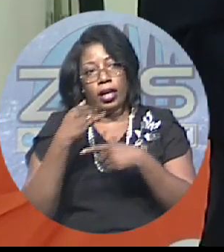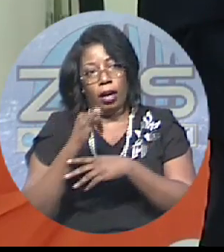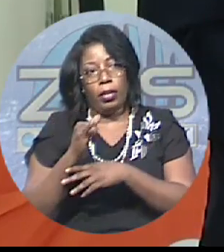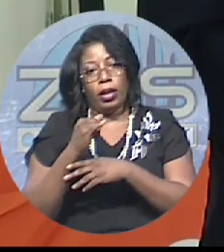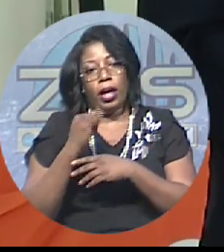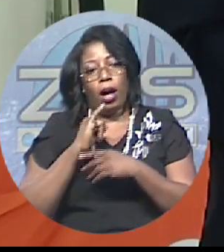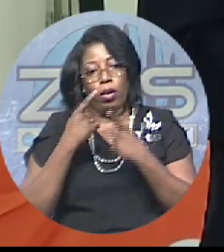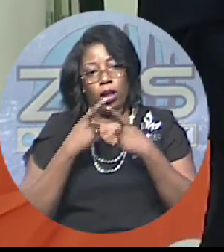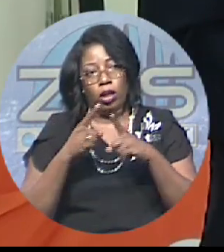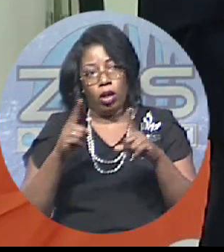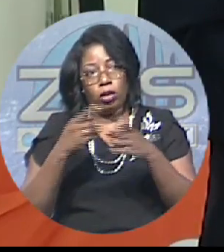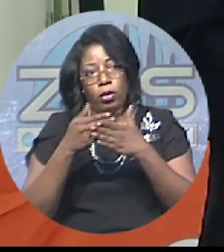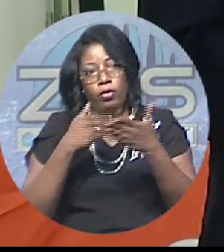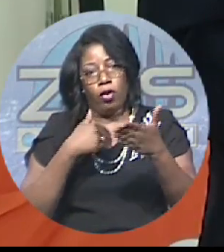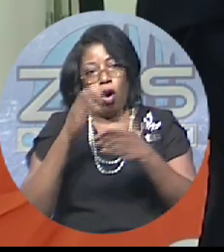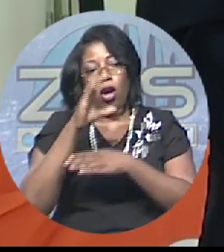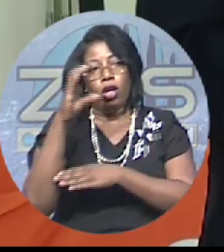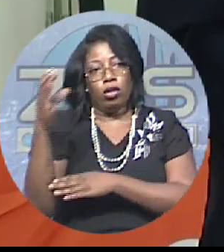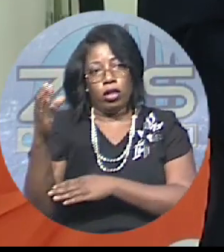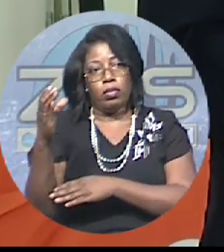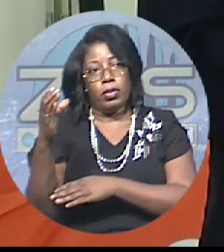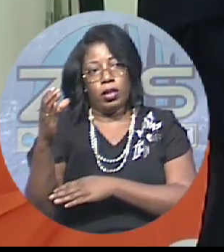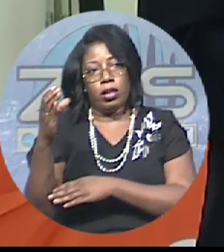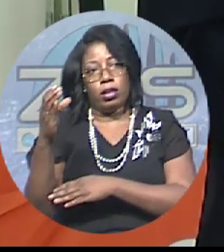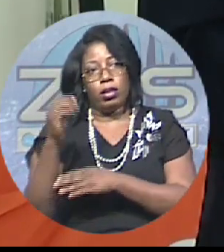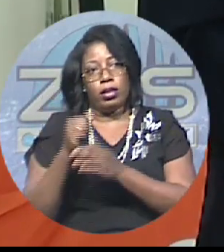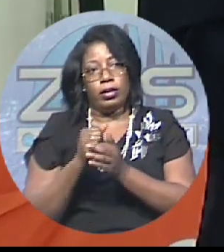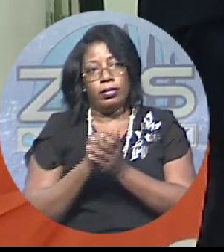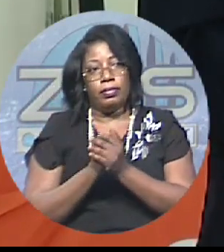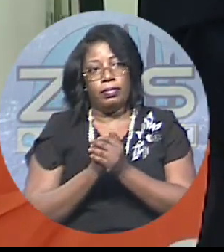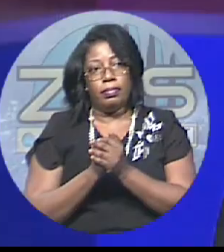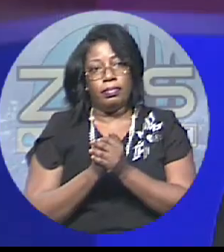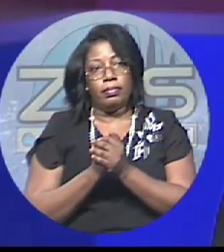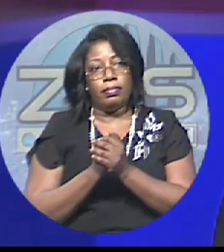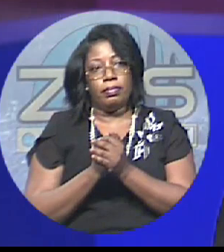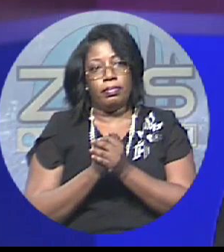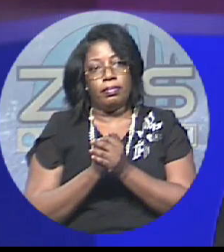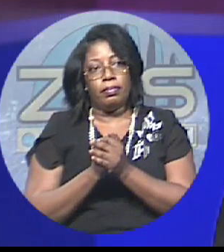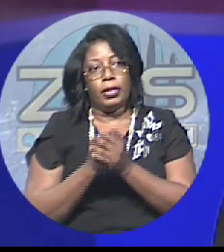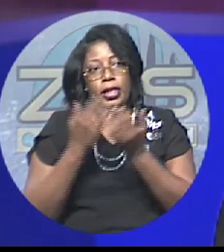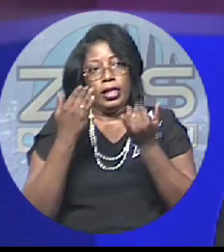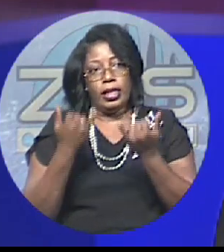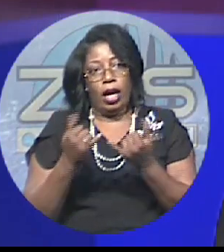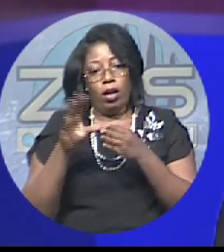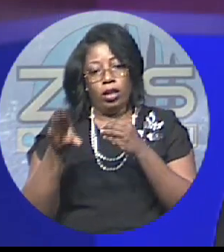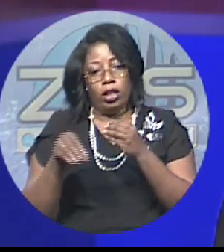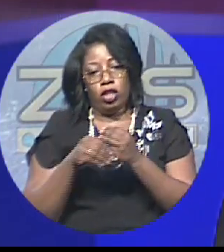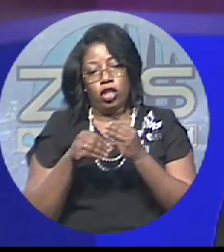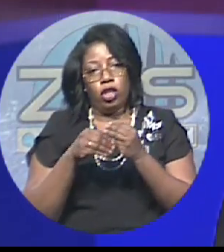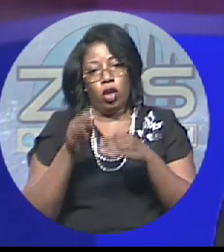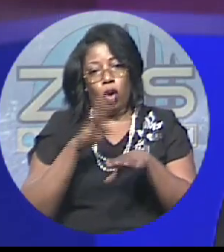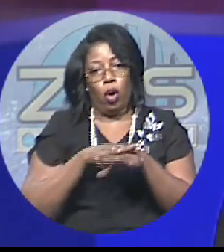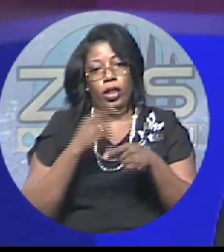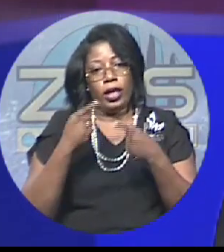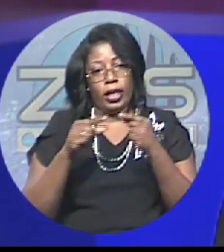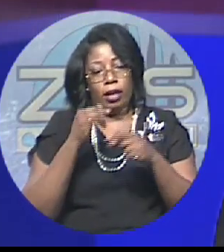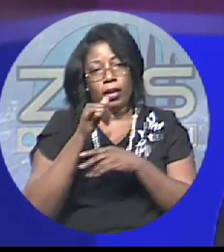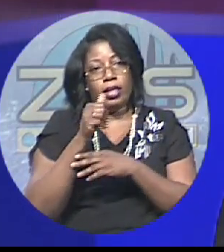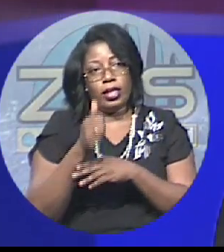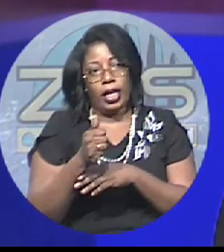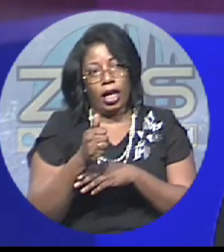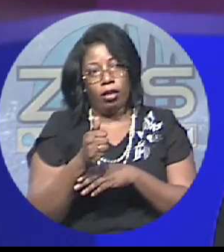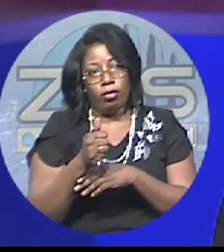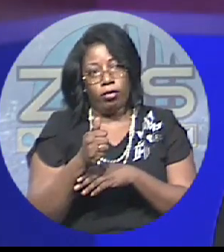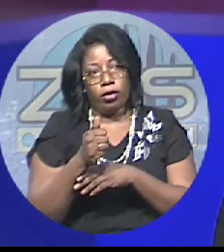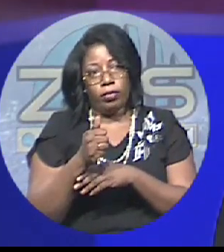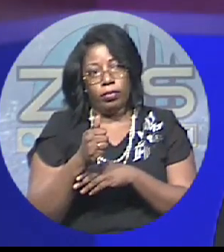make an announcement for you all before Christmas. Gonna rock your socks. Now, in addition to putting on the game itself, the organizers